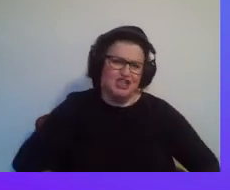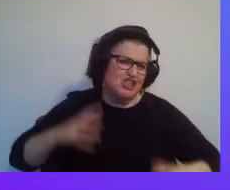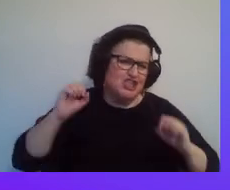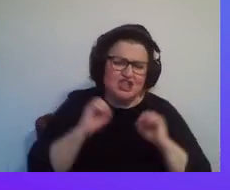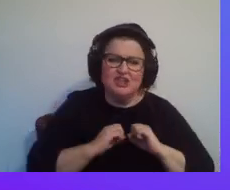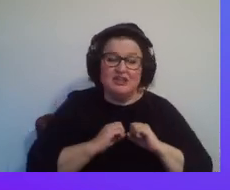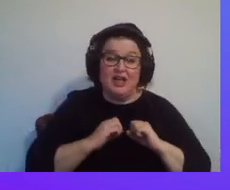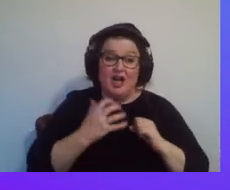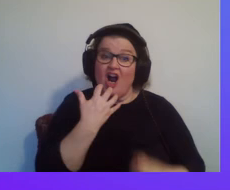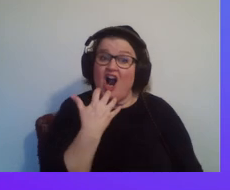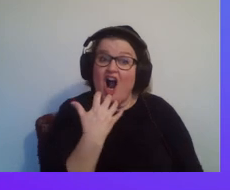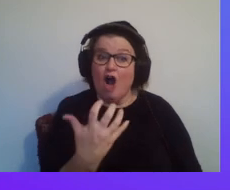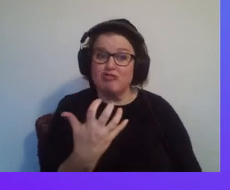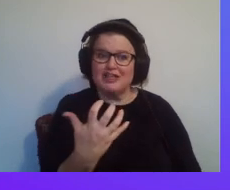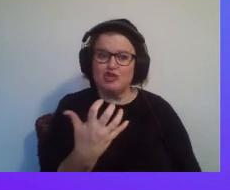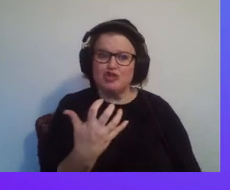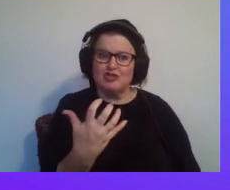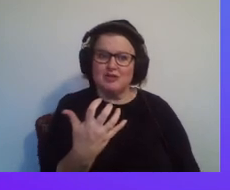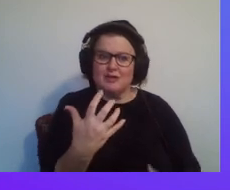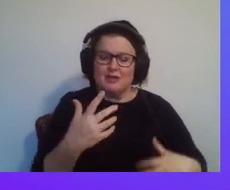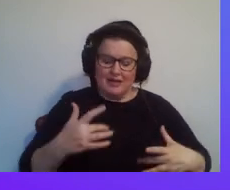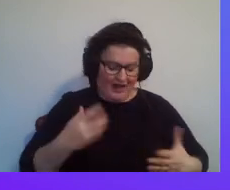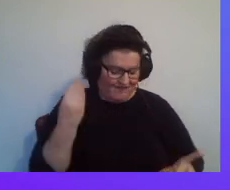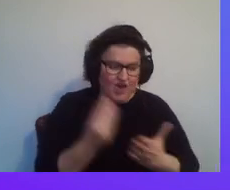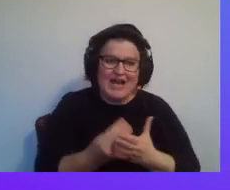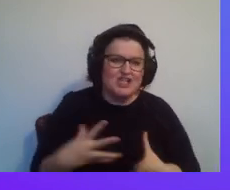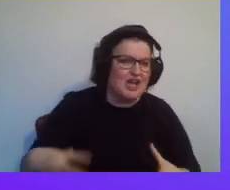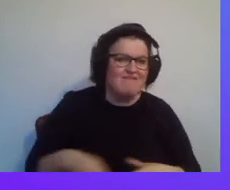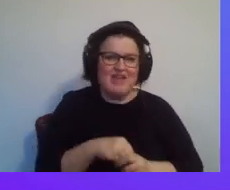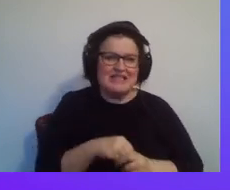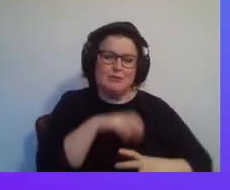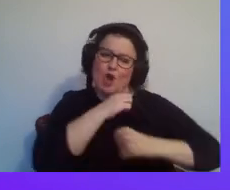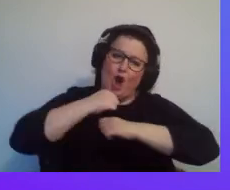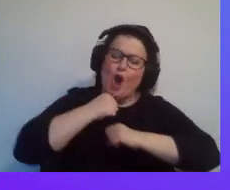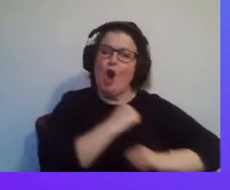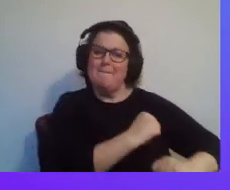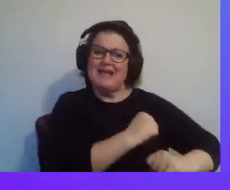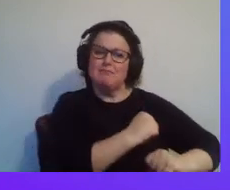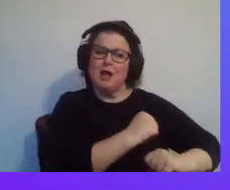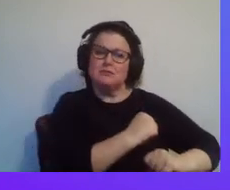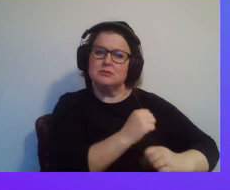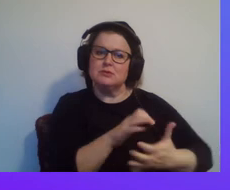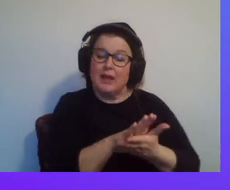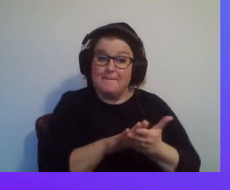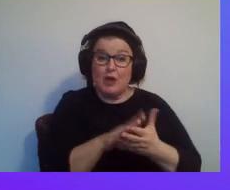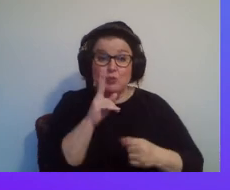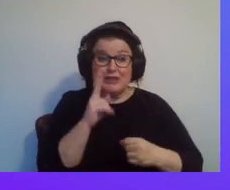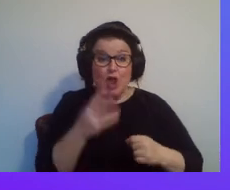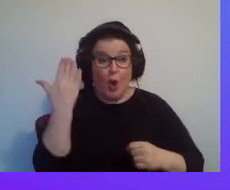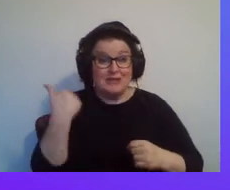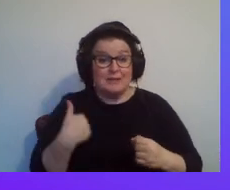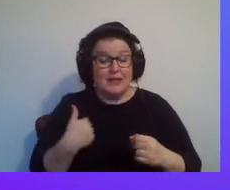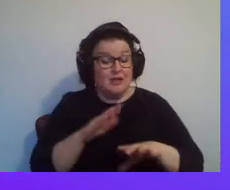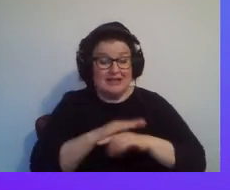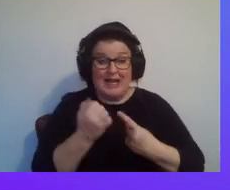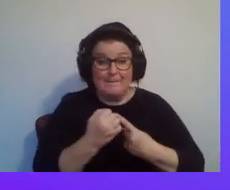and financial investment. And we know that the impacts that have, led to this disproportionate impact, we know that